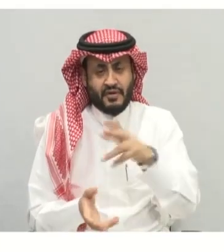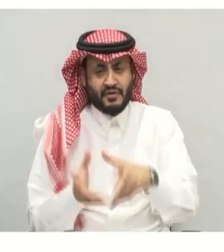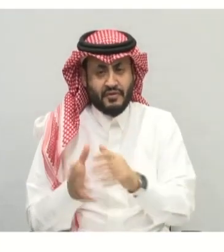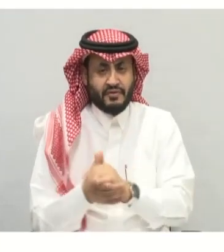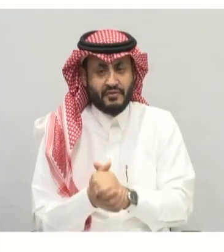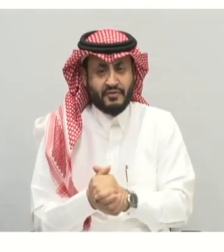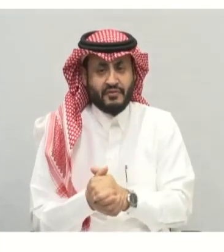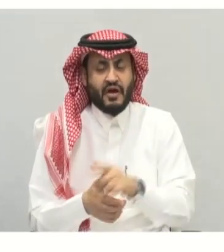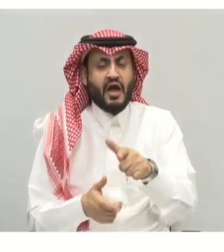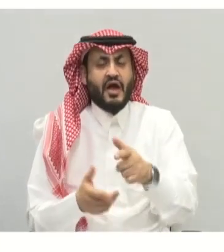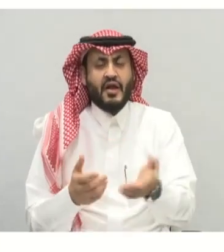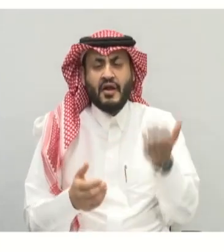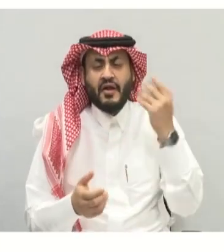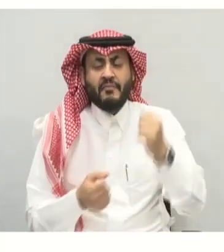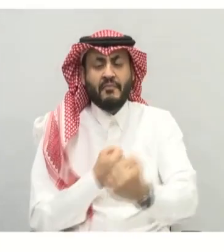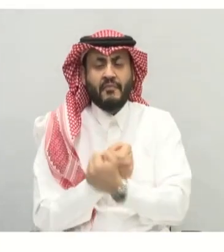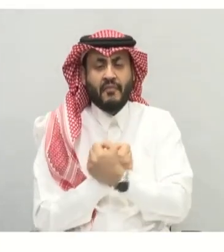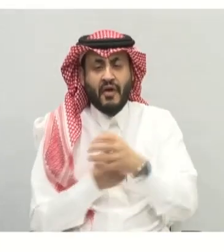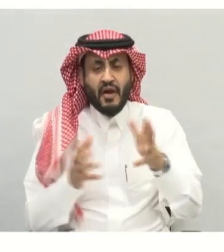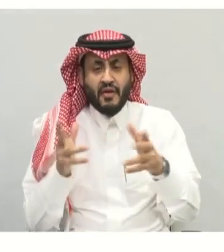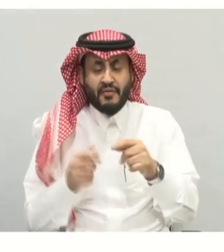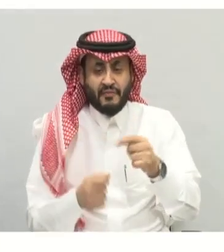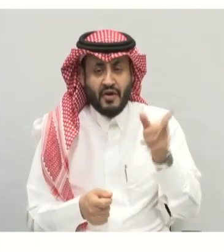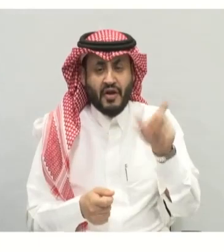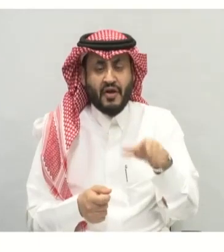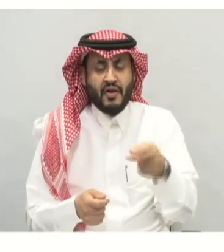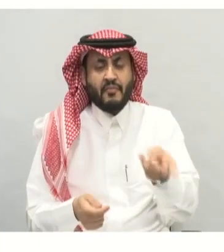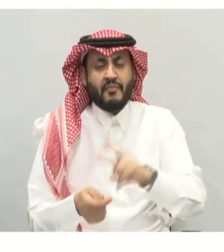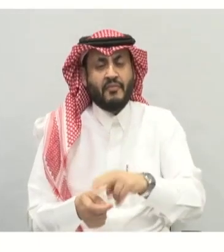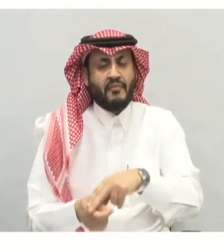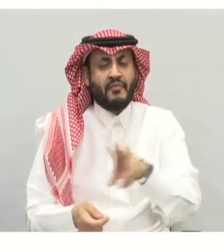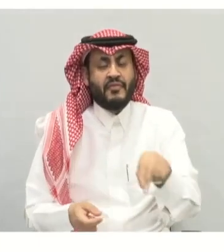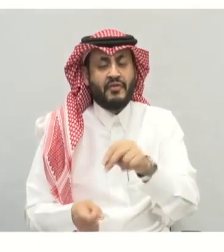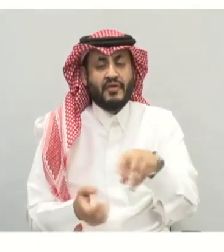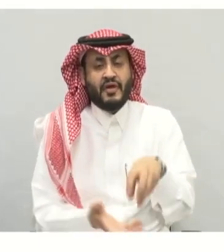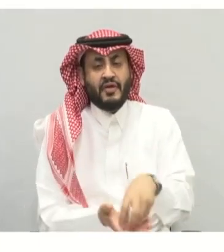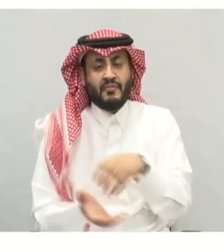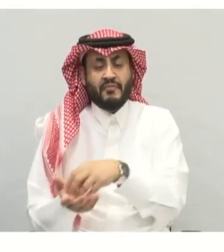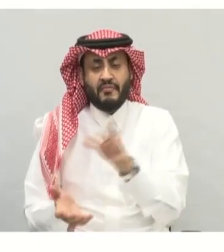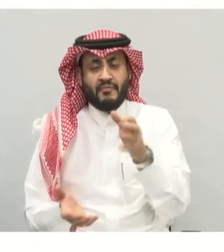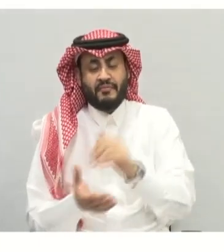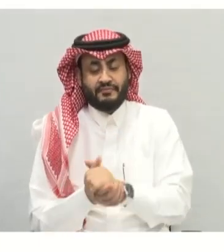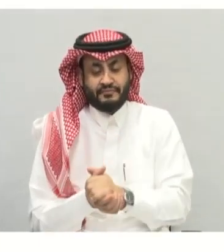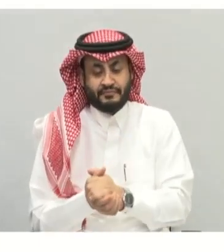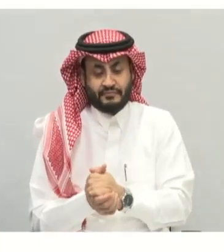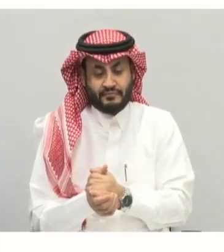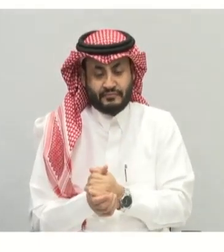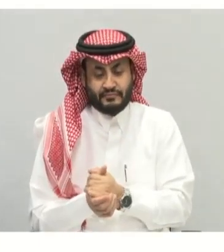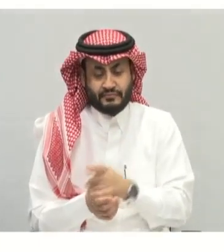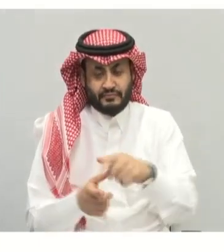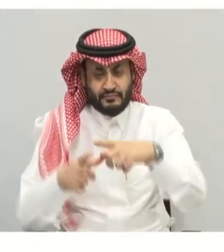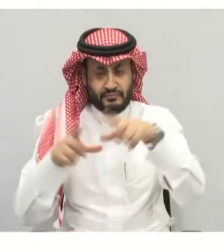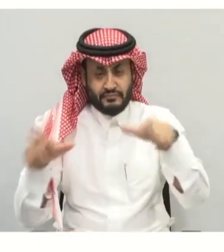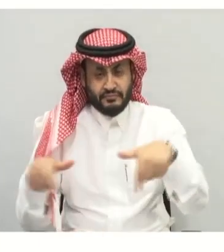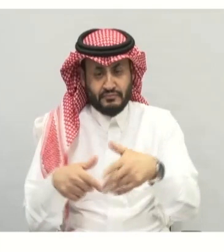what kind of experiences culture shock people usually have when they visit another country and also as a project